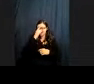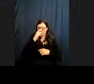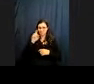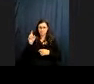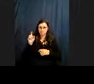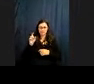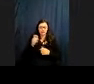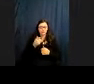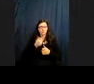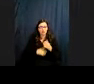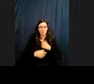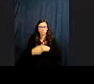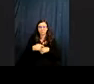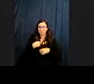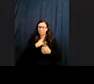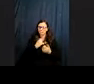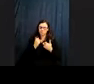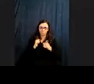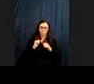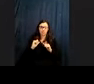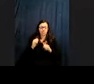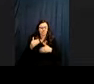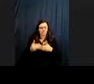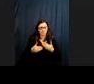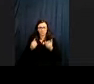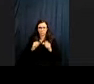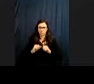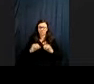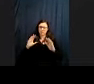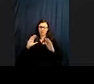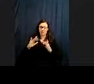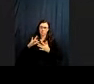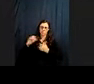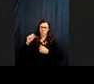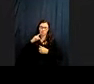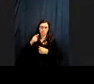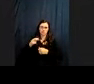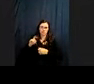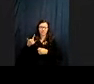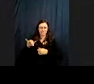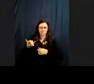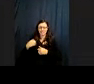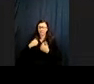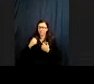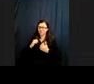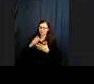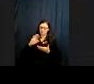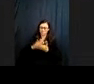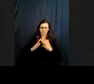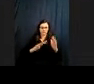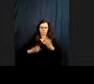Every time we try to give up the ghost of gravity. We get so unbalanced,